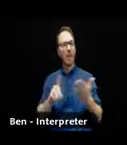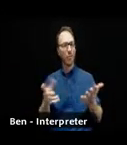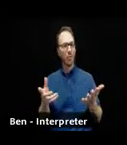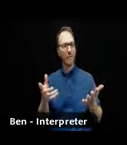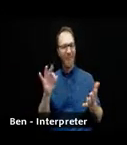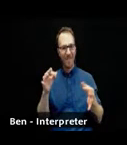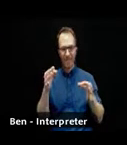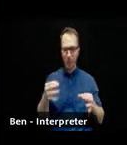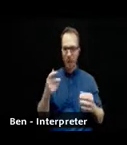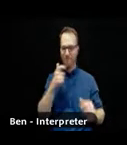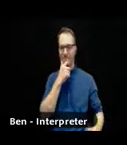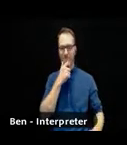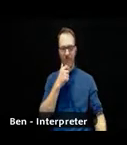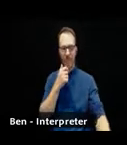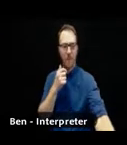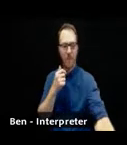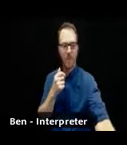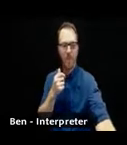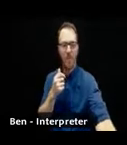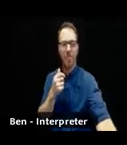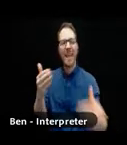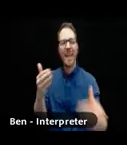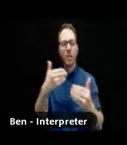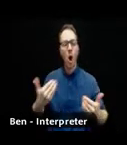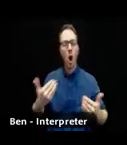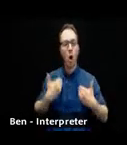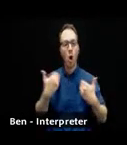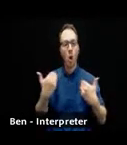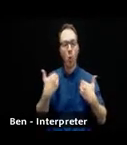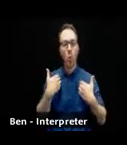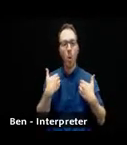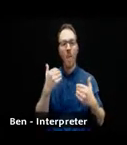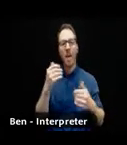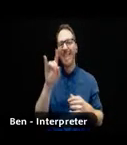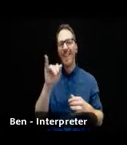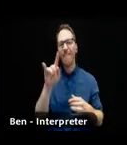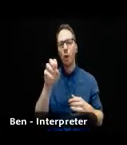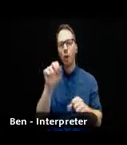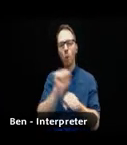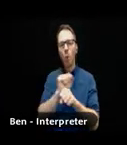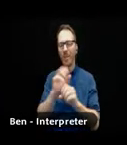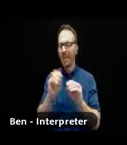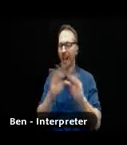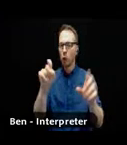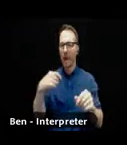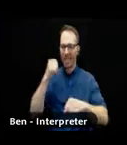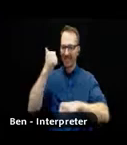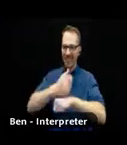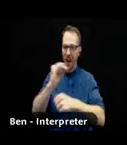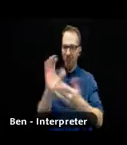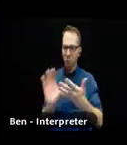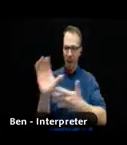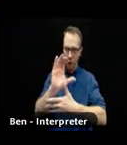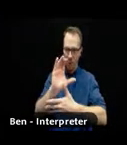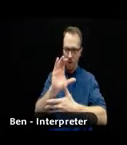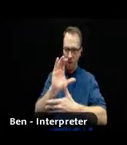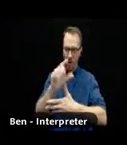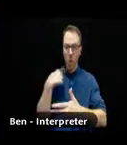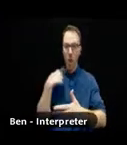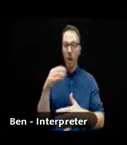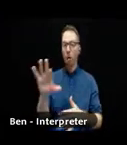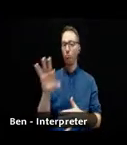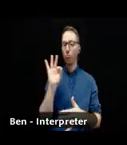it's too easy. Like in our youth diversion work, we are very clear that there should be a set of criteria, and when we choose